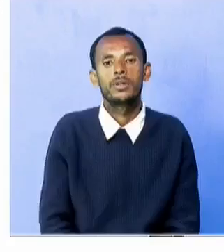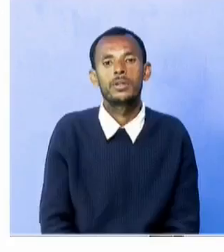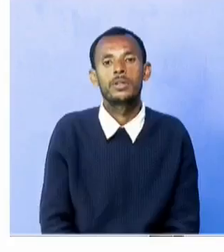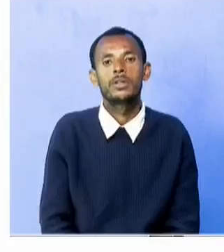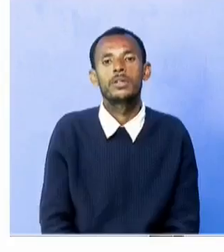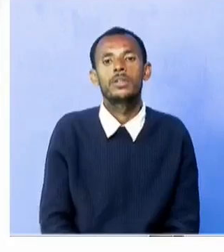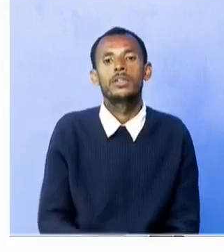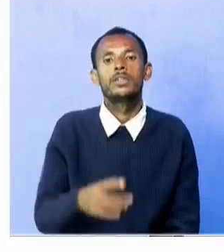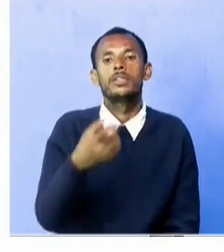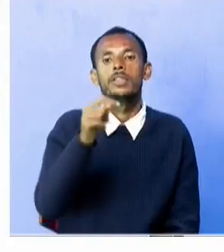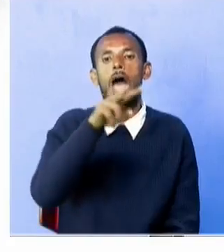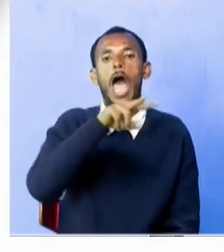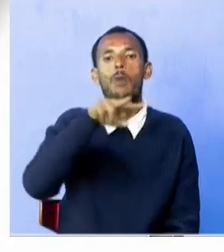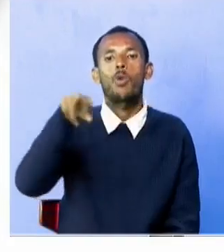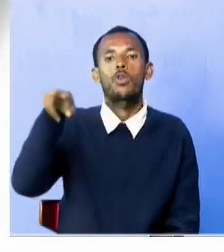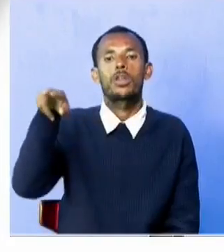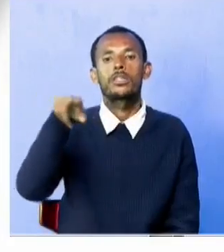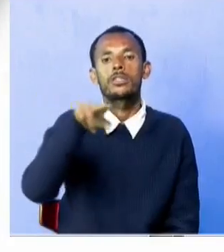the hypotenuse